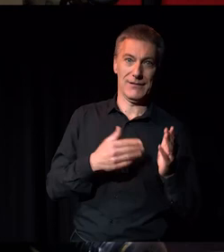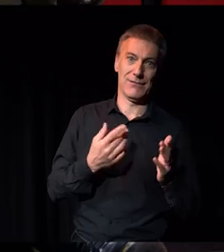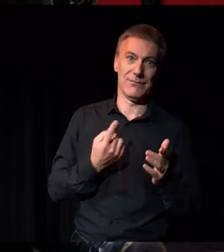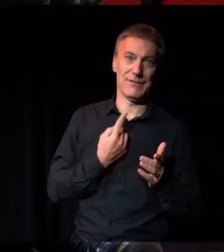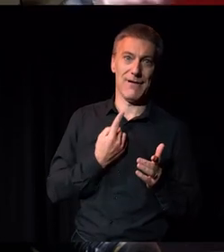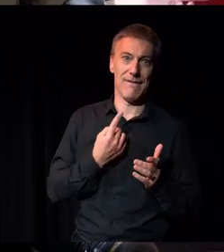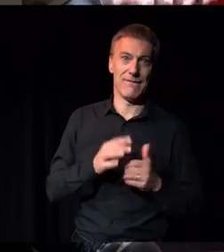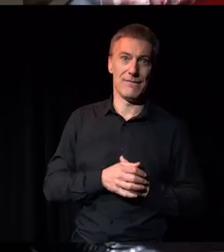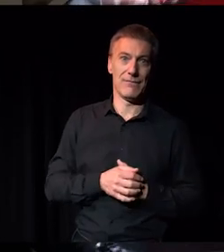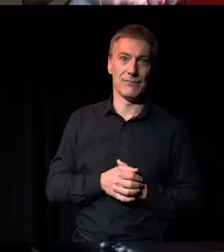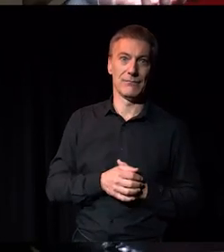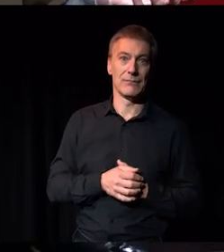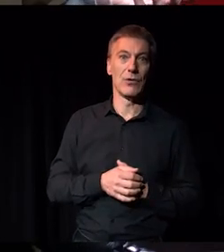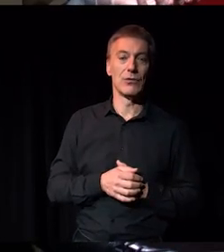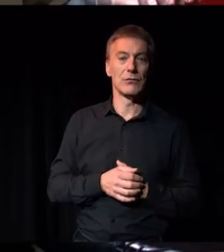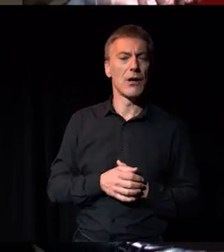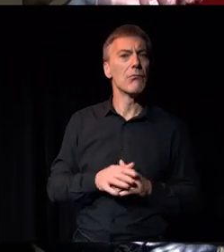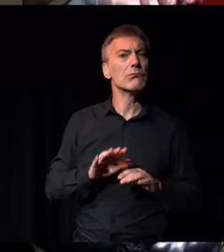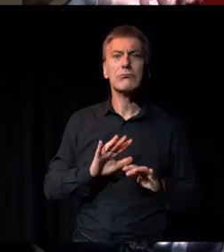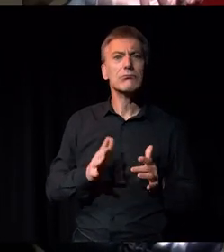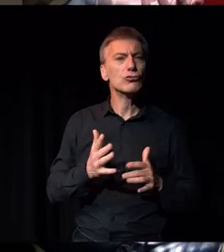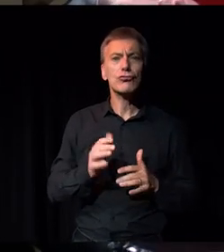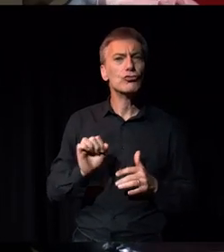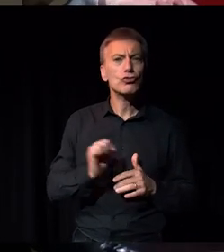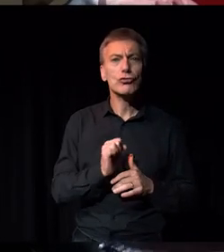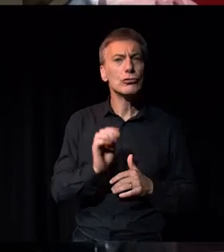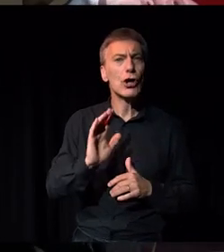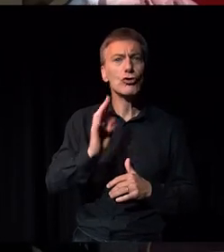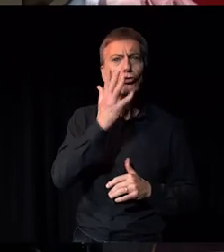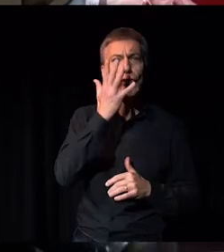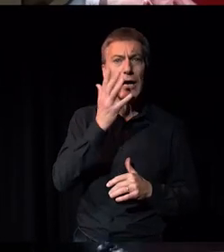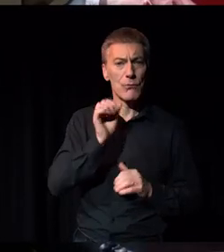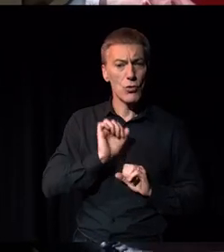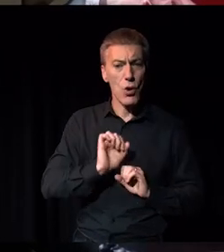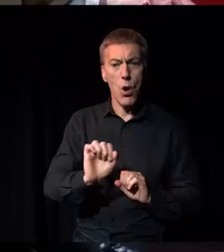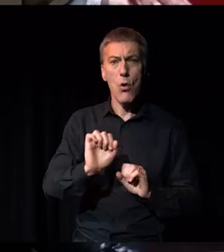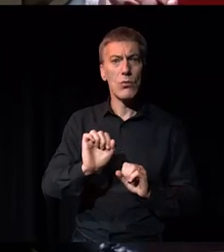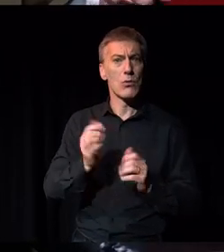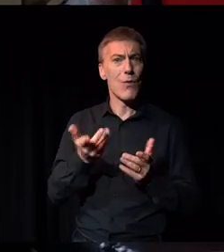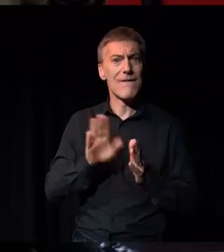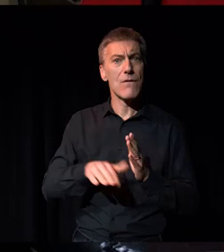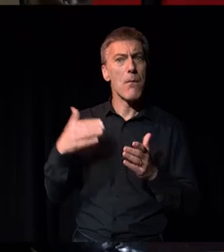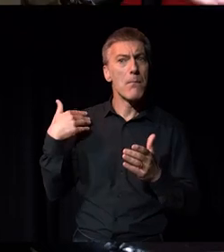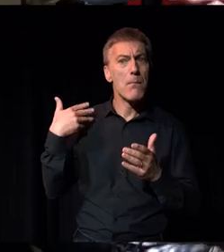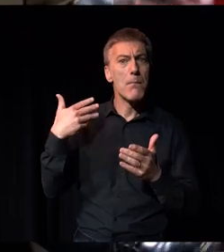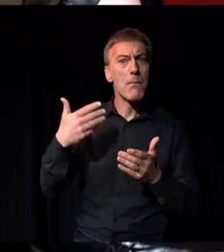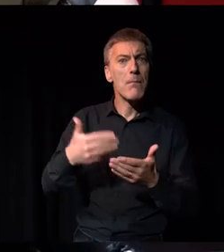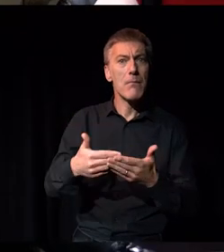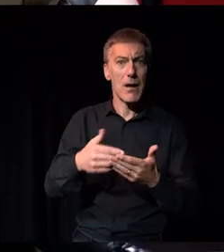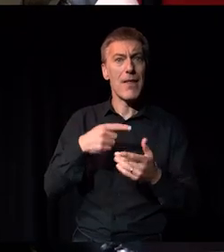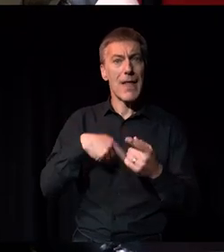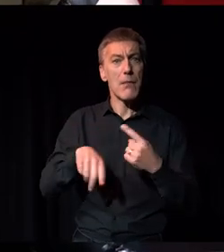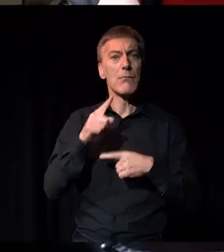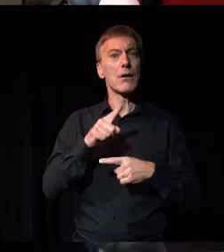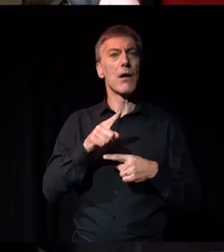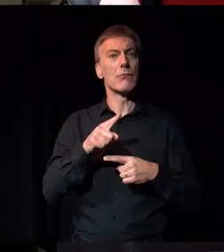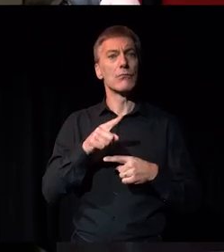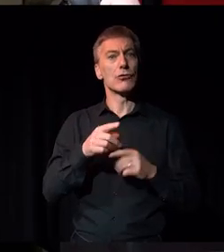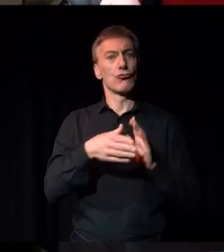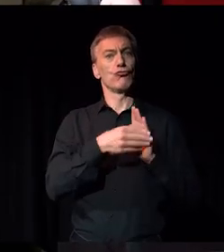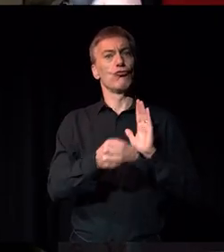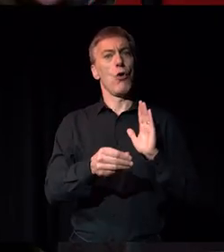doing that, removing shame, not being ashamed of your origins, hopefully provides a role model for other people.